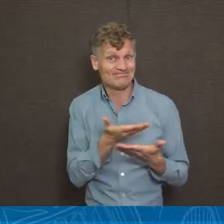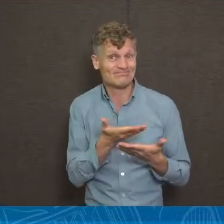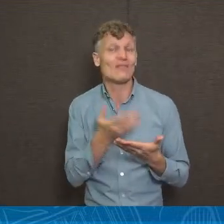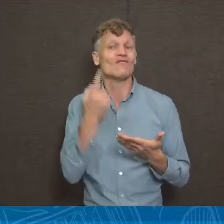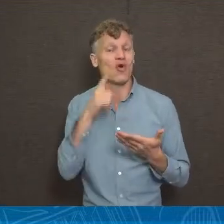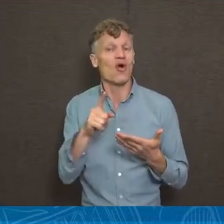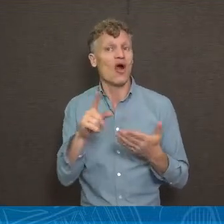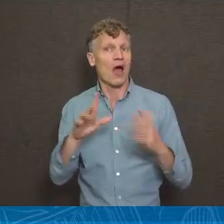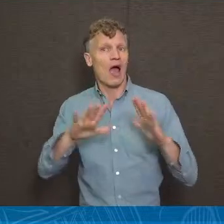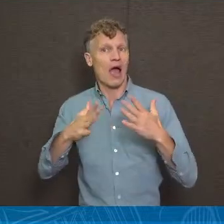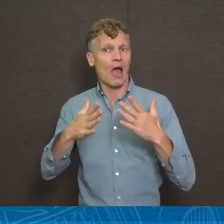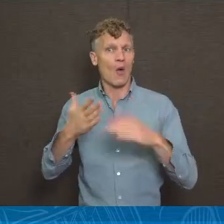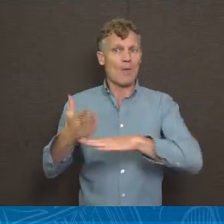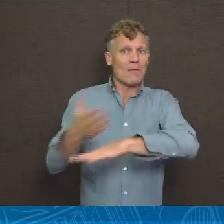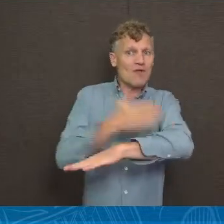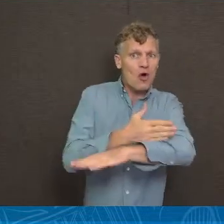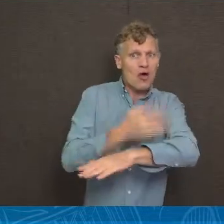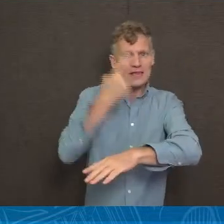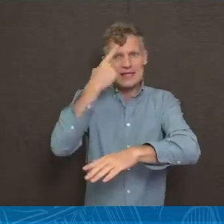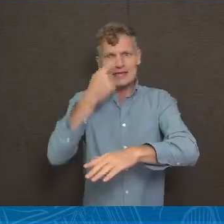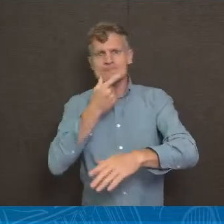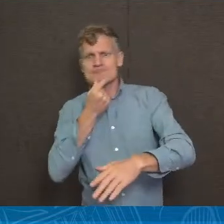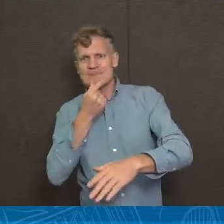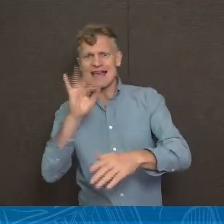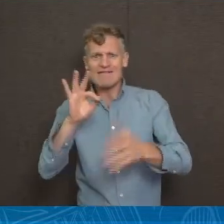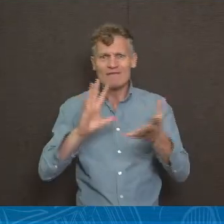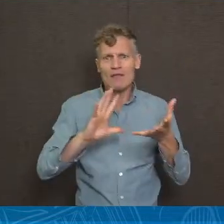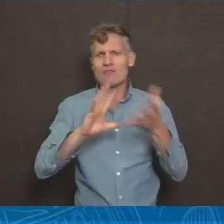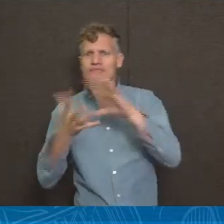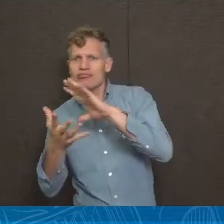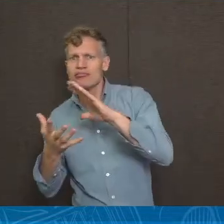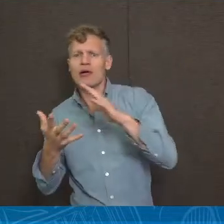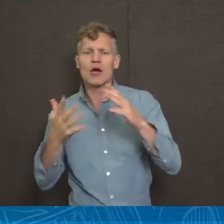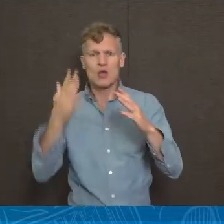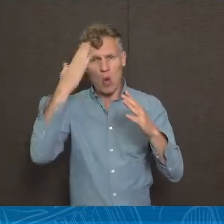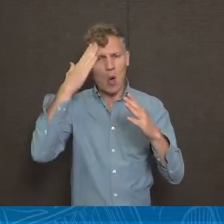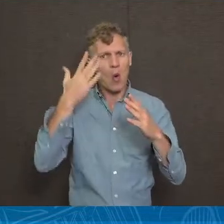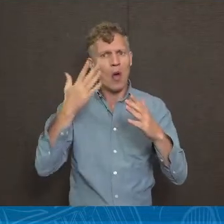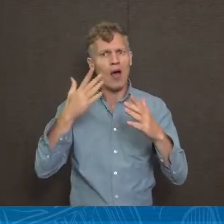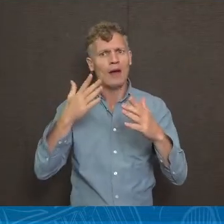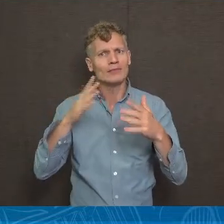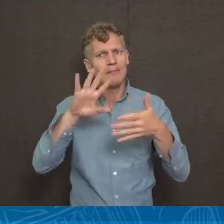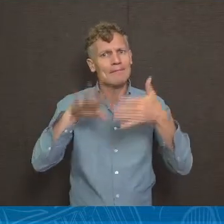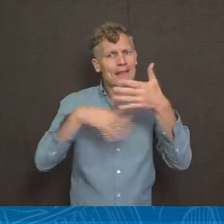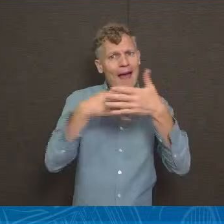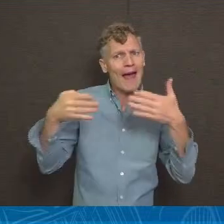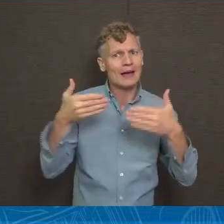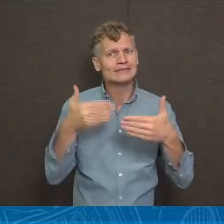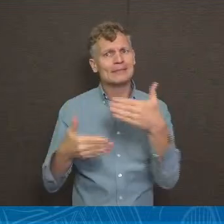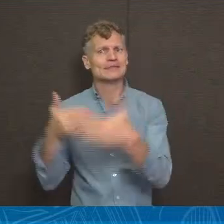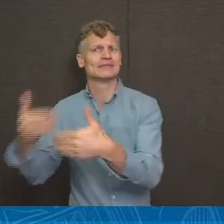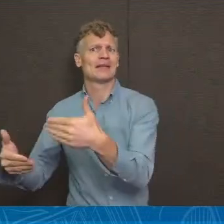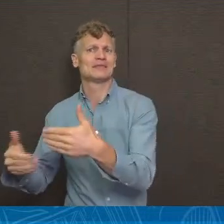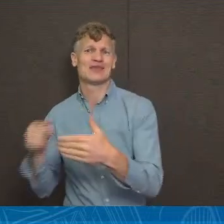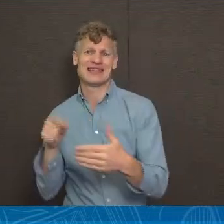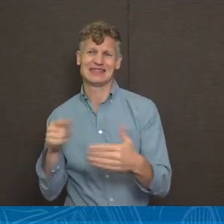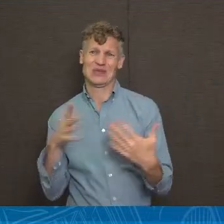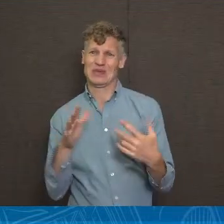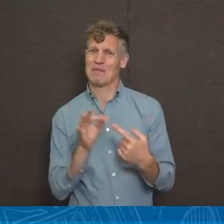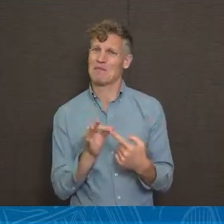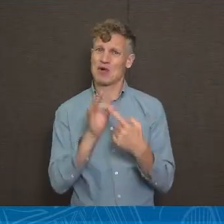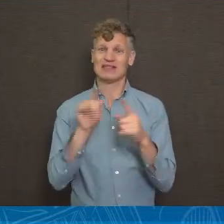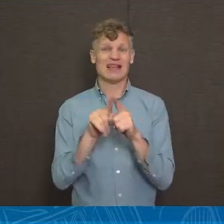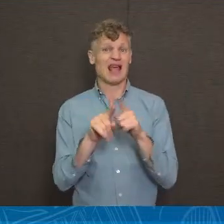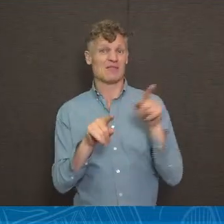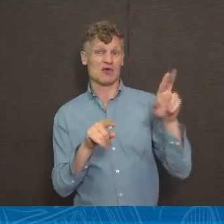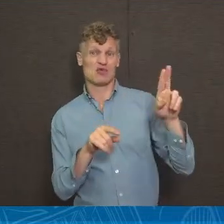get from the law down to the local level is an incredibly important point. And as Rosemary said, there are lots and lots of community groups